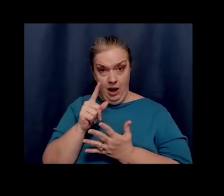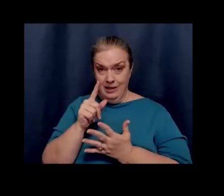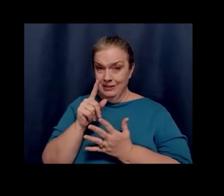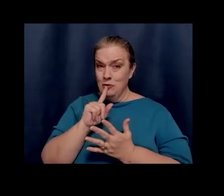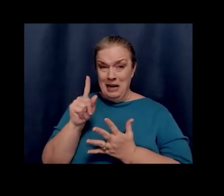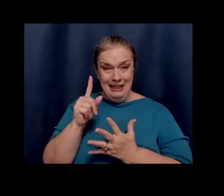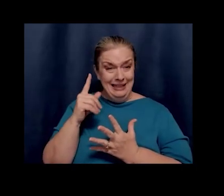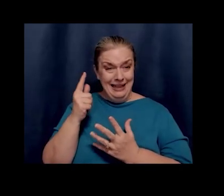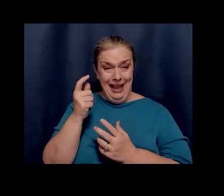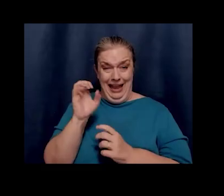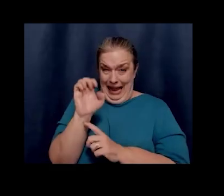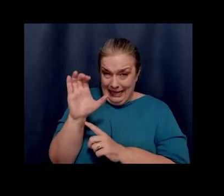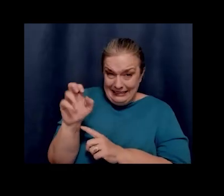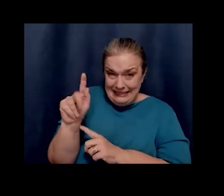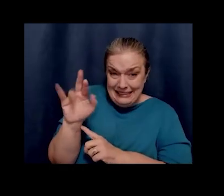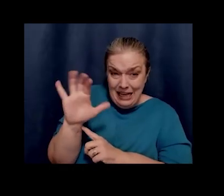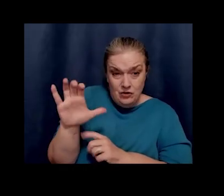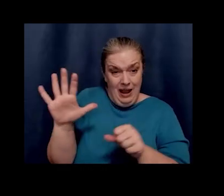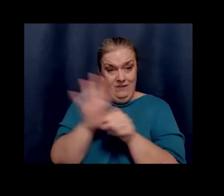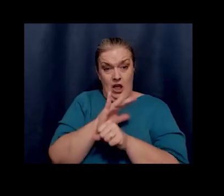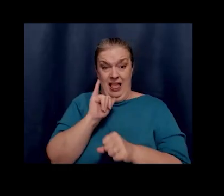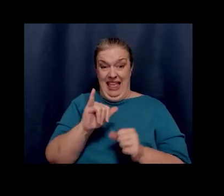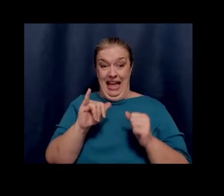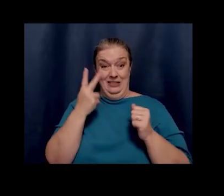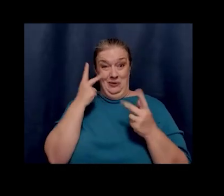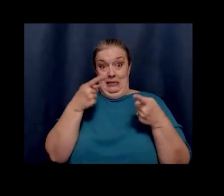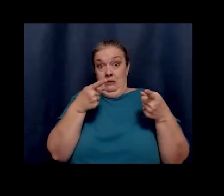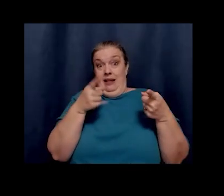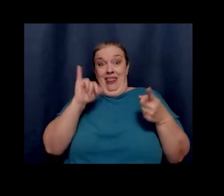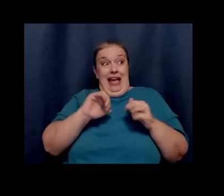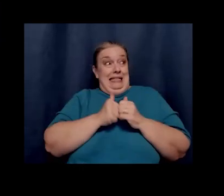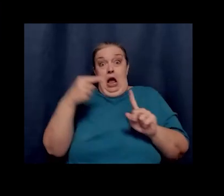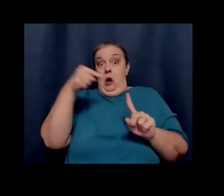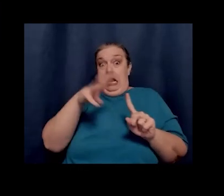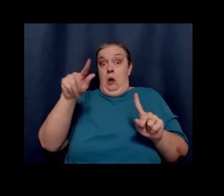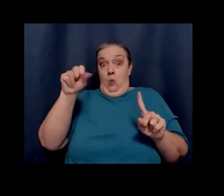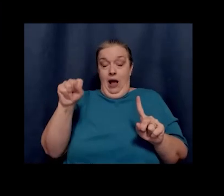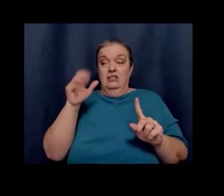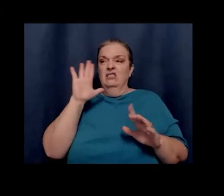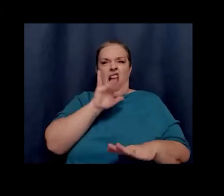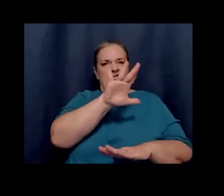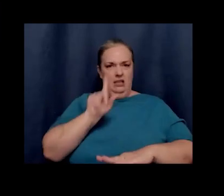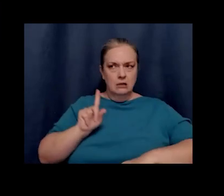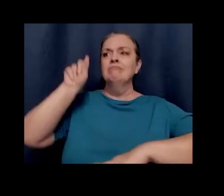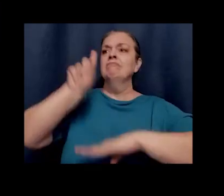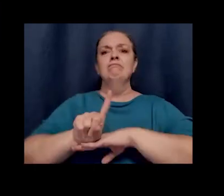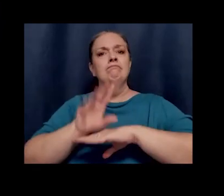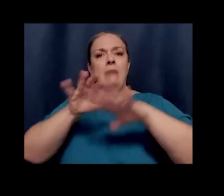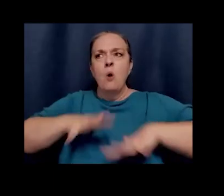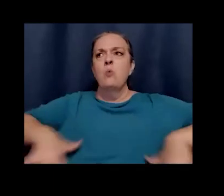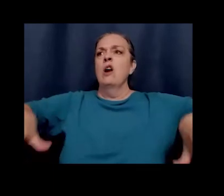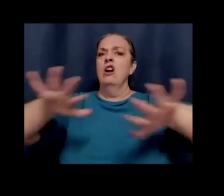full display in this image. This is how he was. This is how he was in the world. But it also reflects